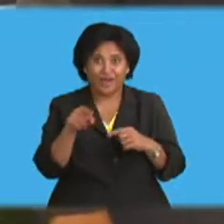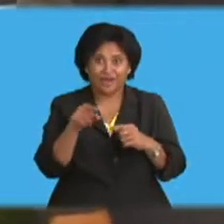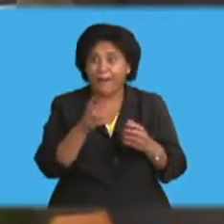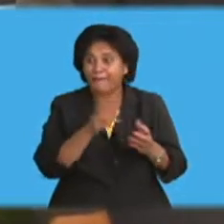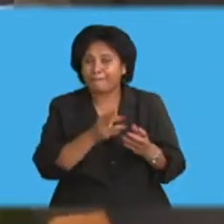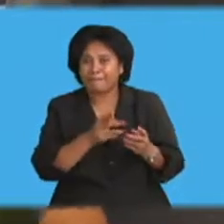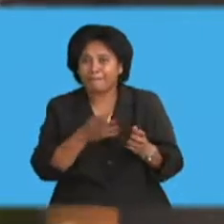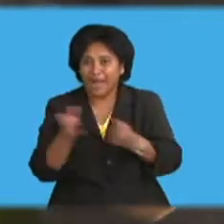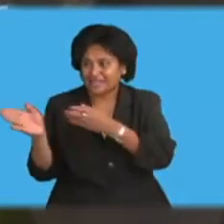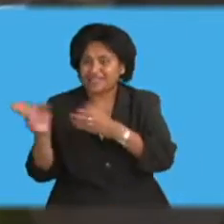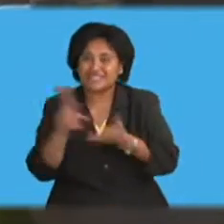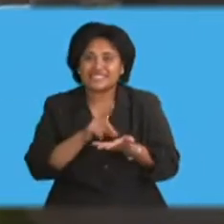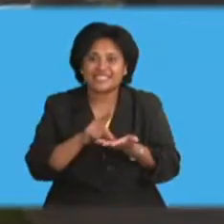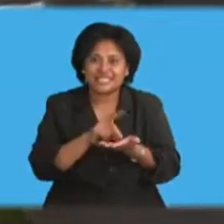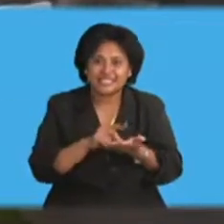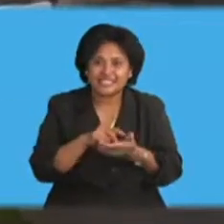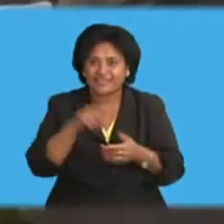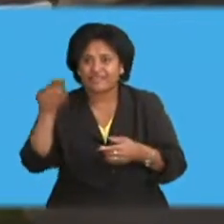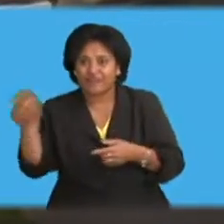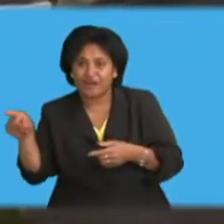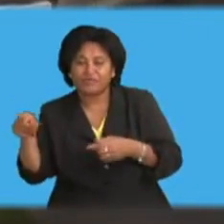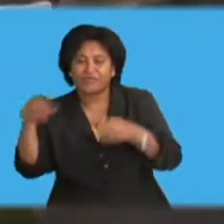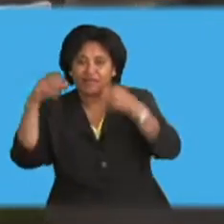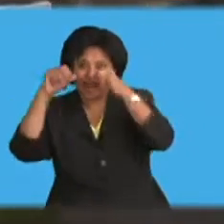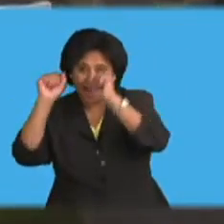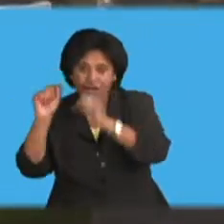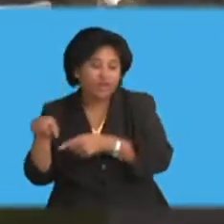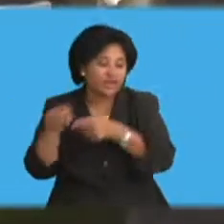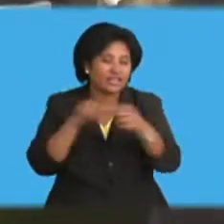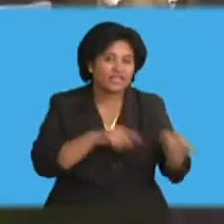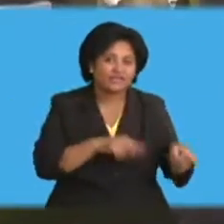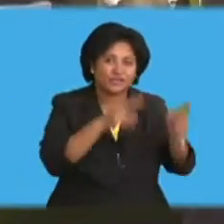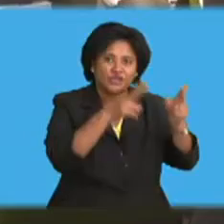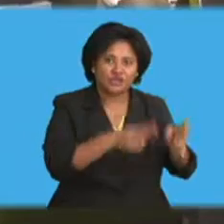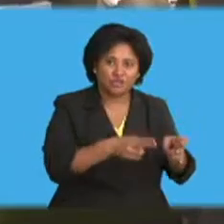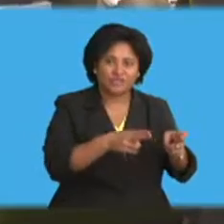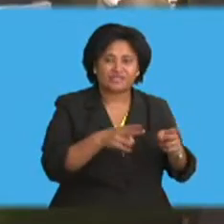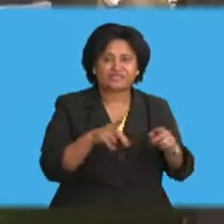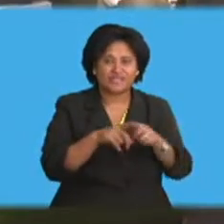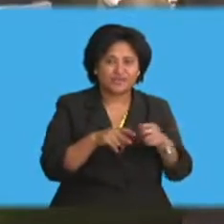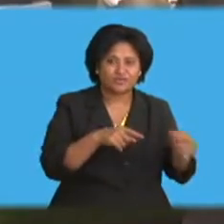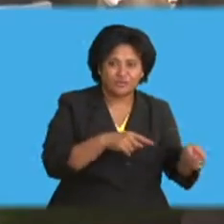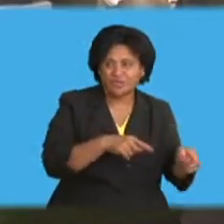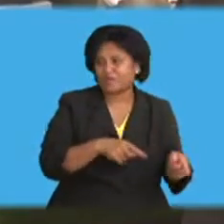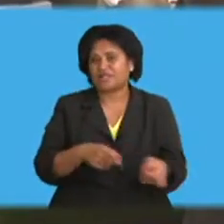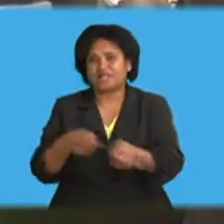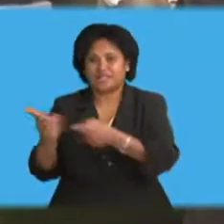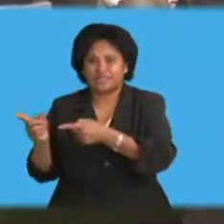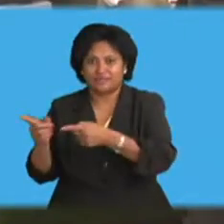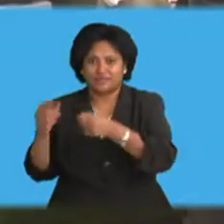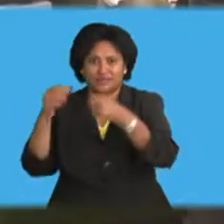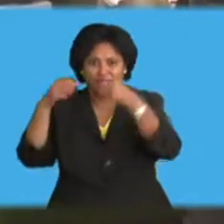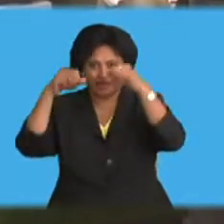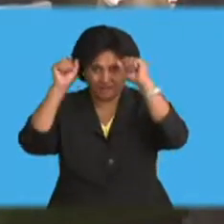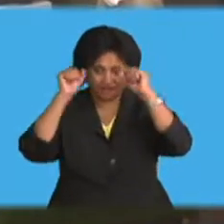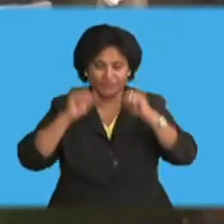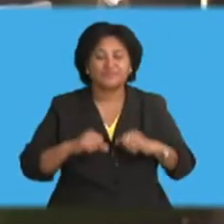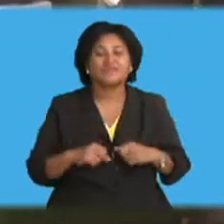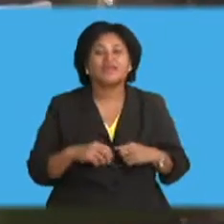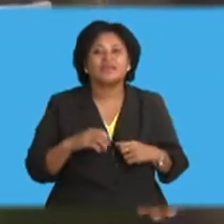Madam Speaker, bovine tuberculosis and brucellosis has been in Fiji for a long